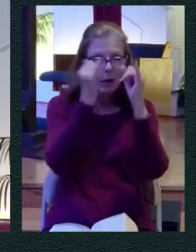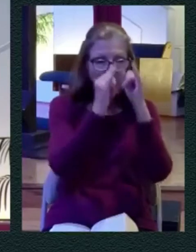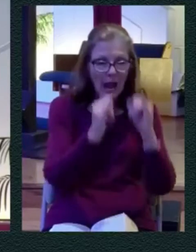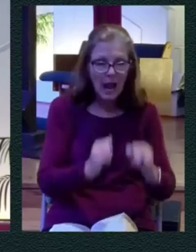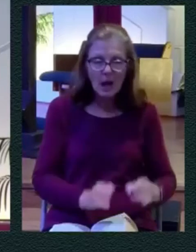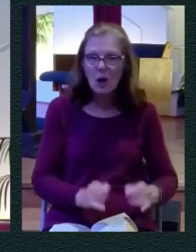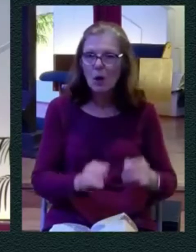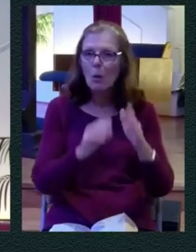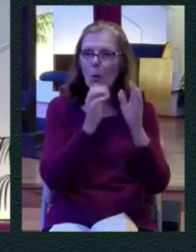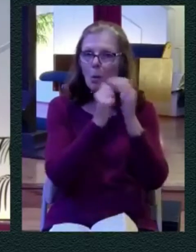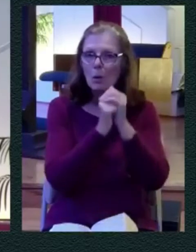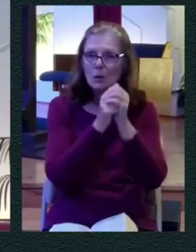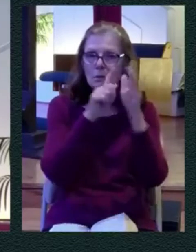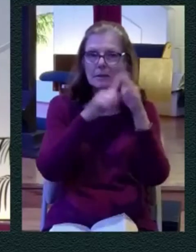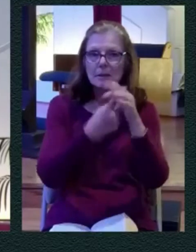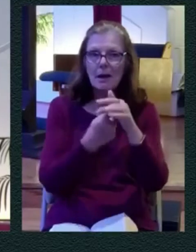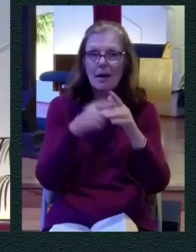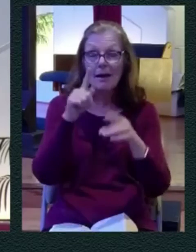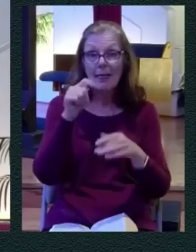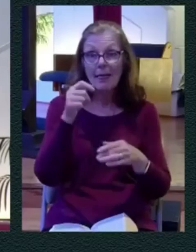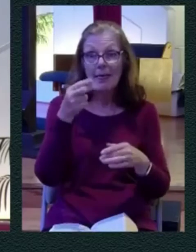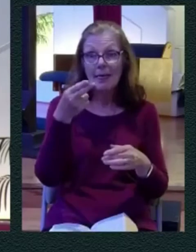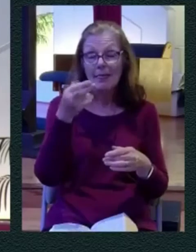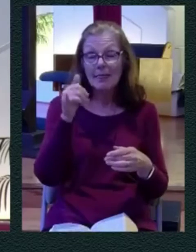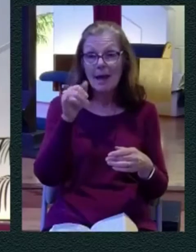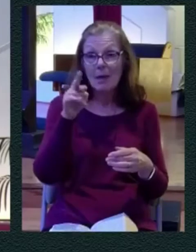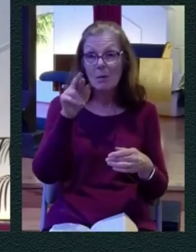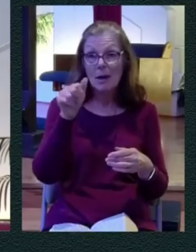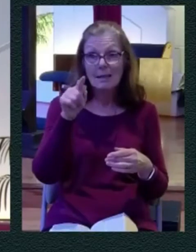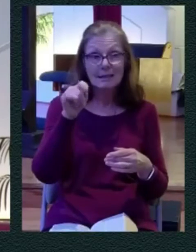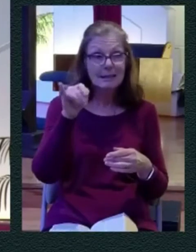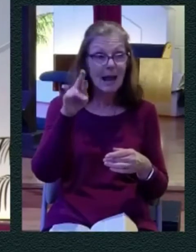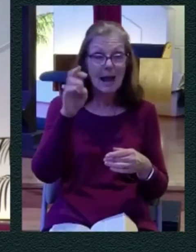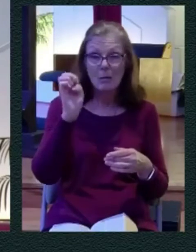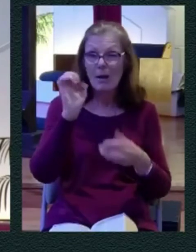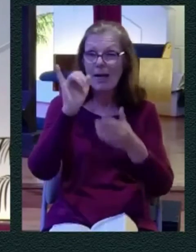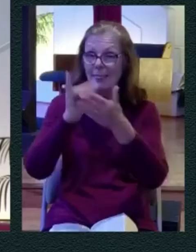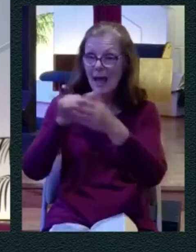in. Thyatira is even worse. The church begins to drift.